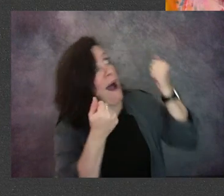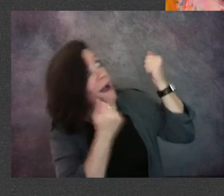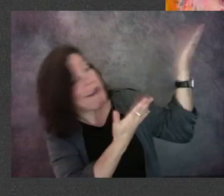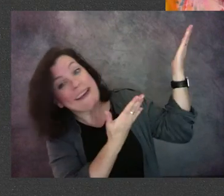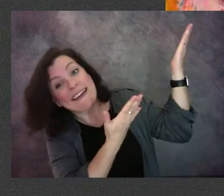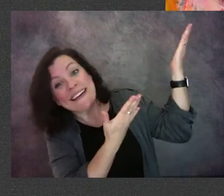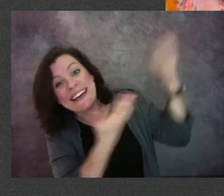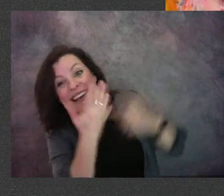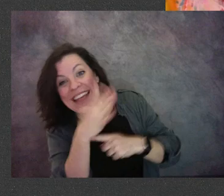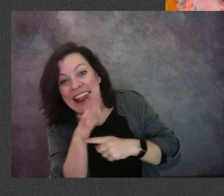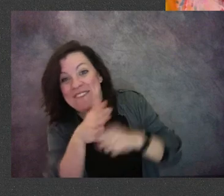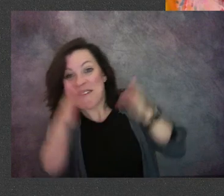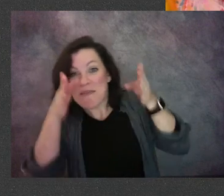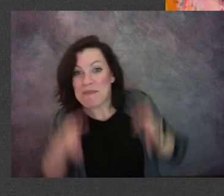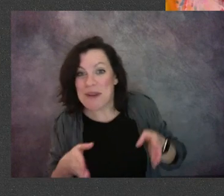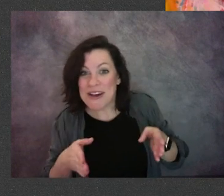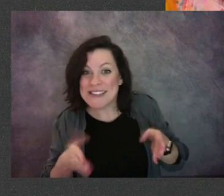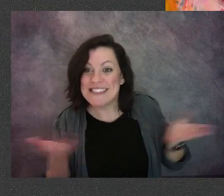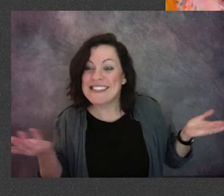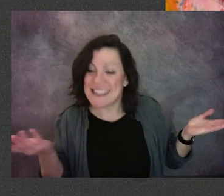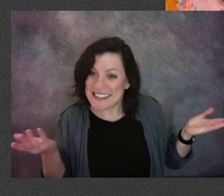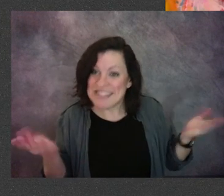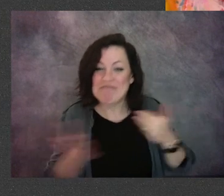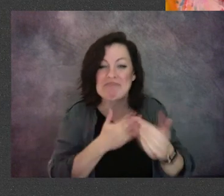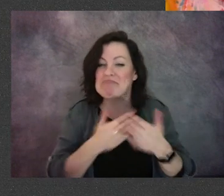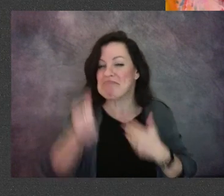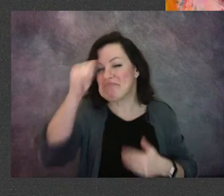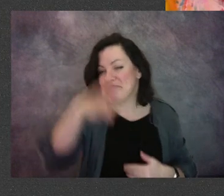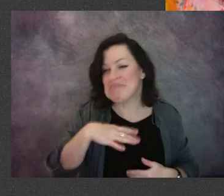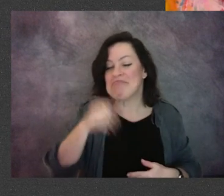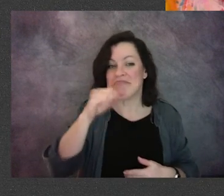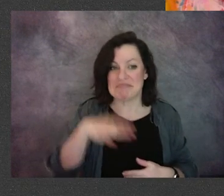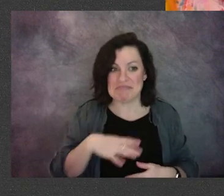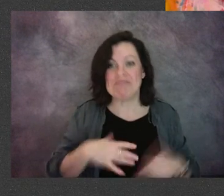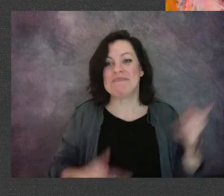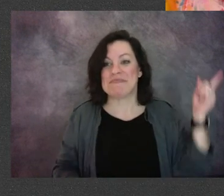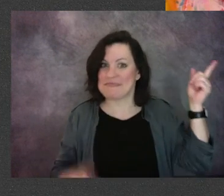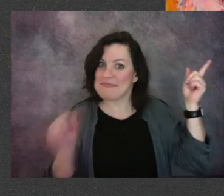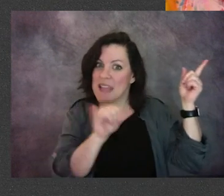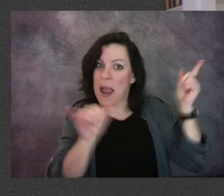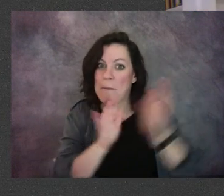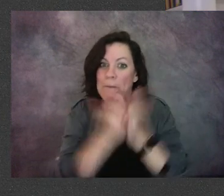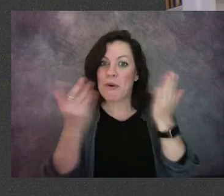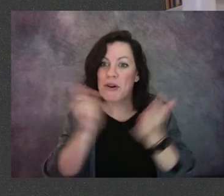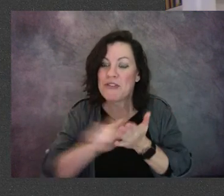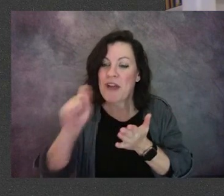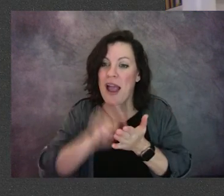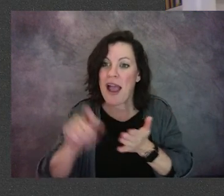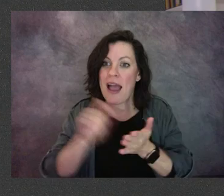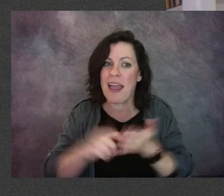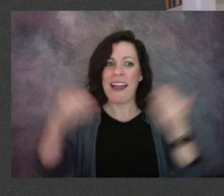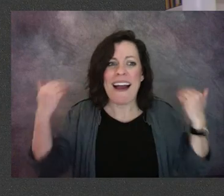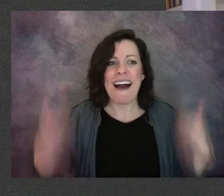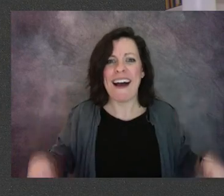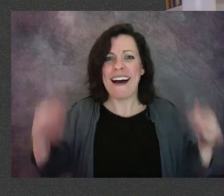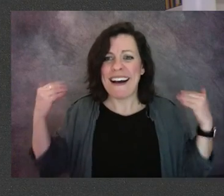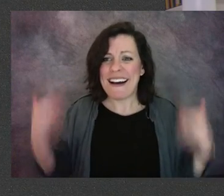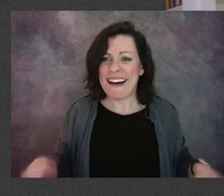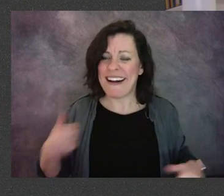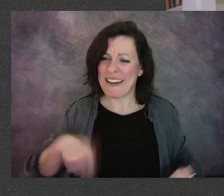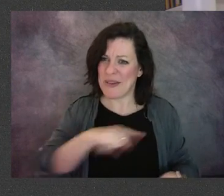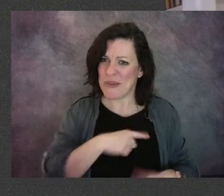our leaf person like our author and illustrator did. Wow, artists, we got a